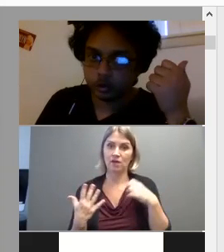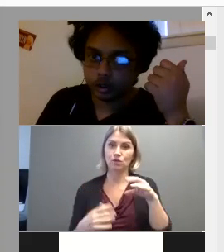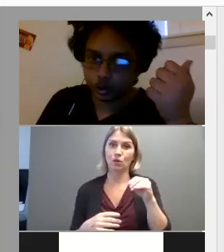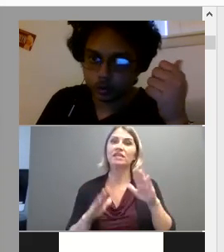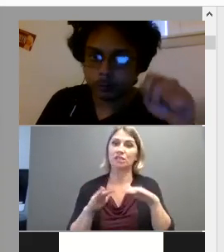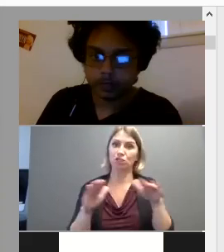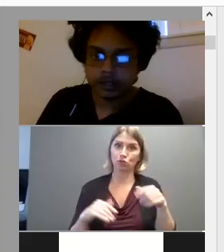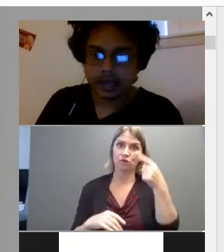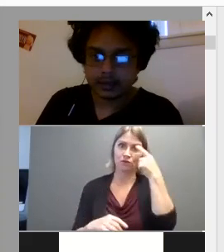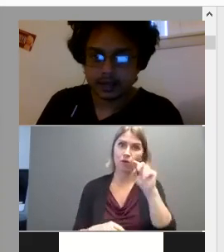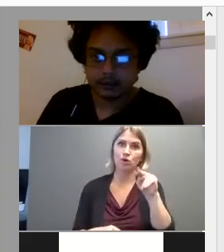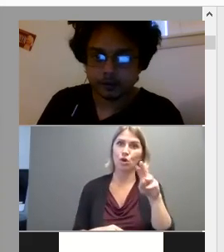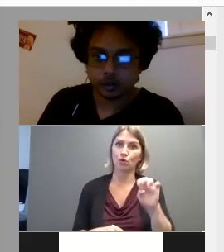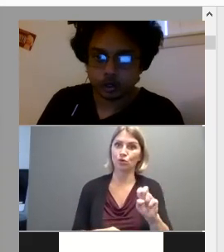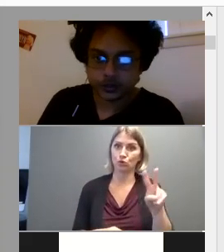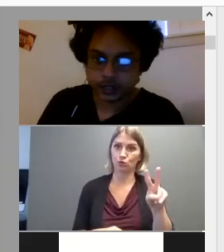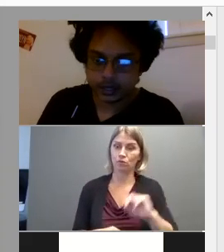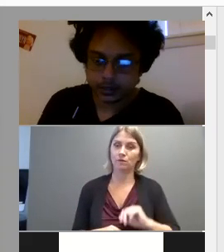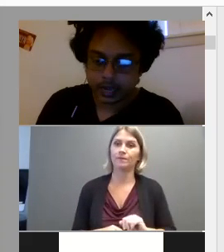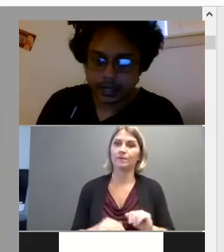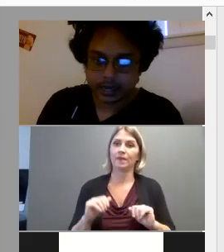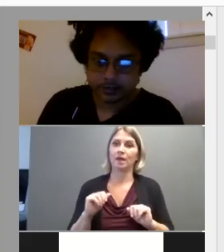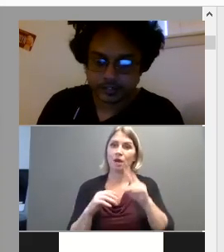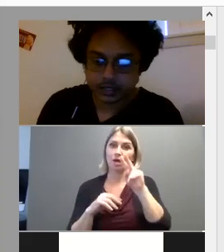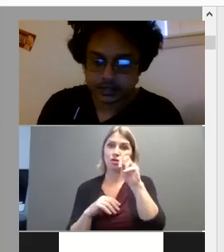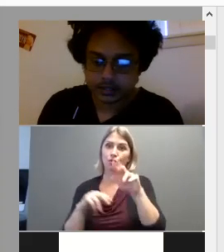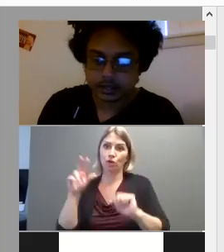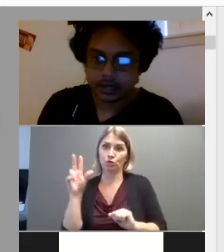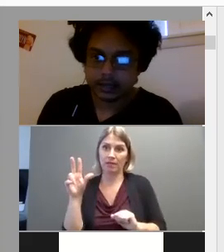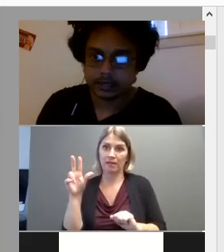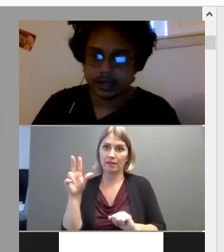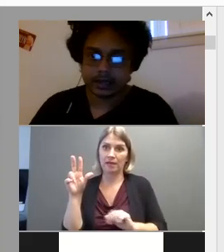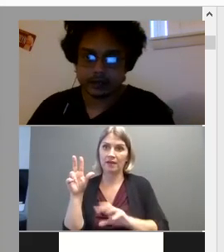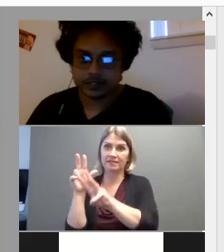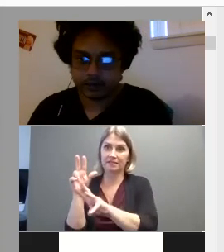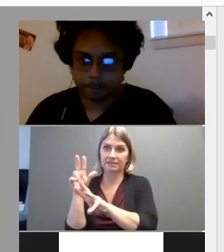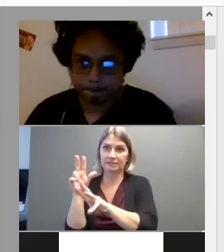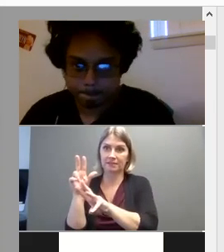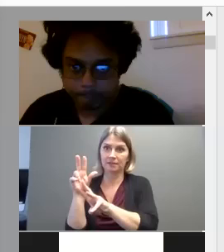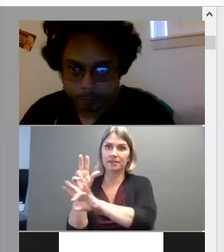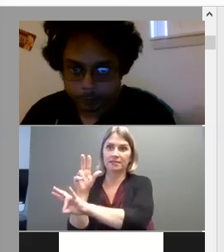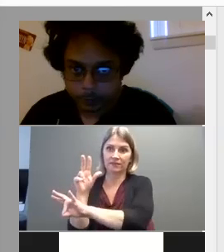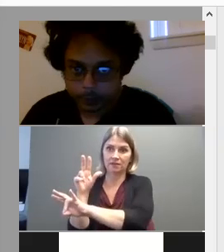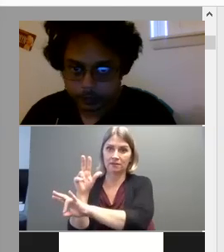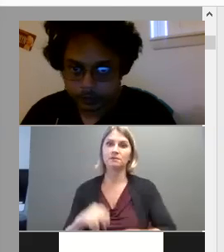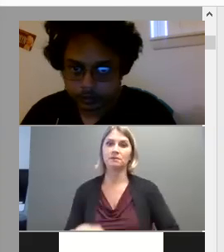children for node 2. And then for node 3, I can have 6, and then I can have 7.